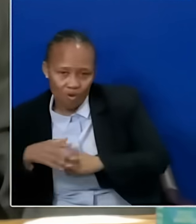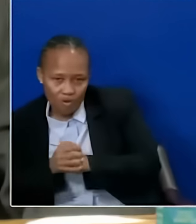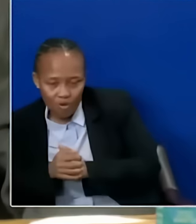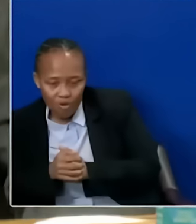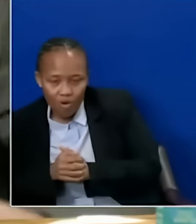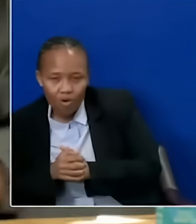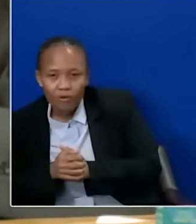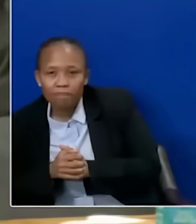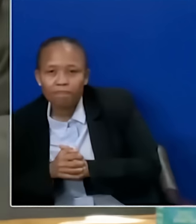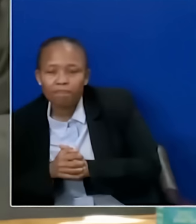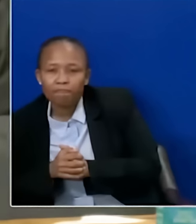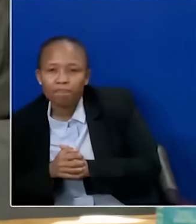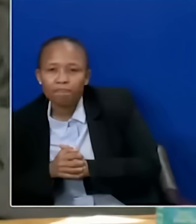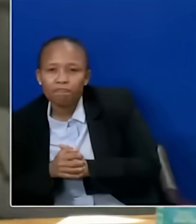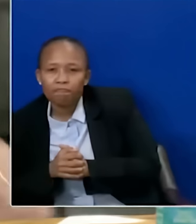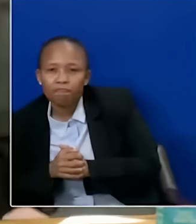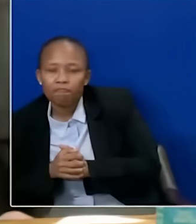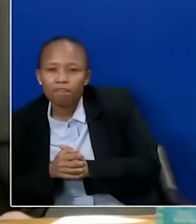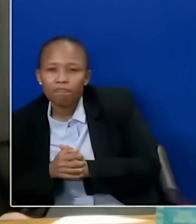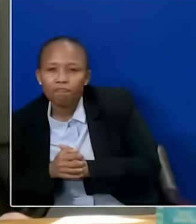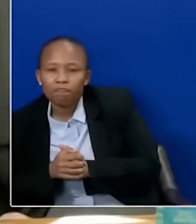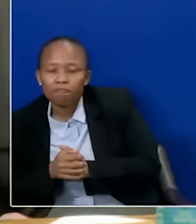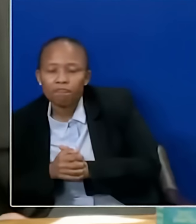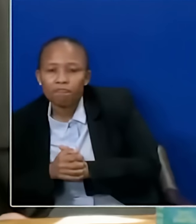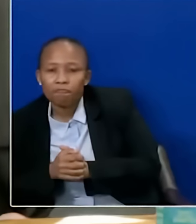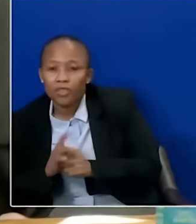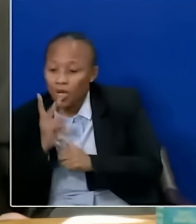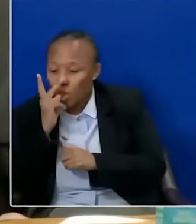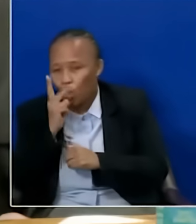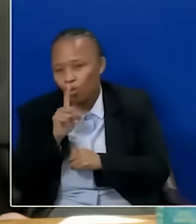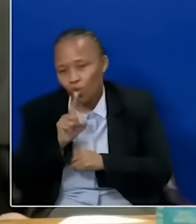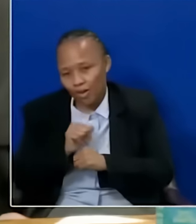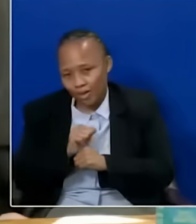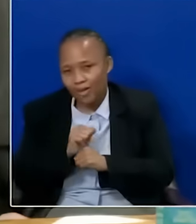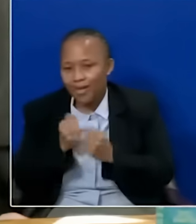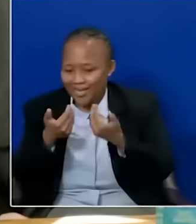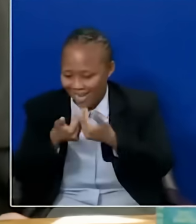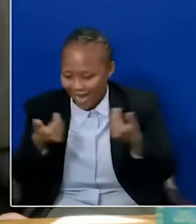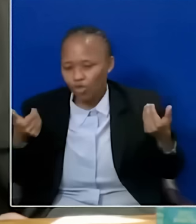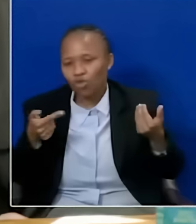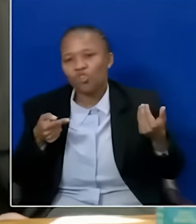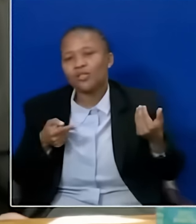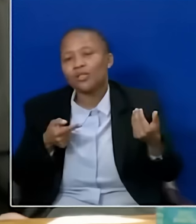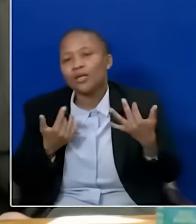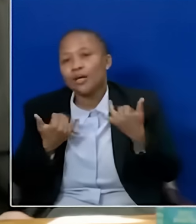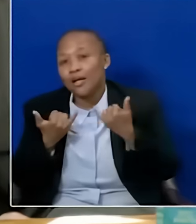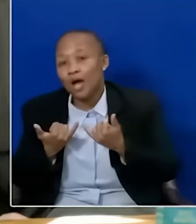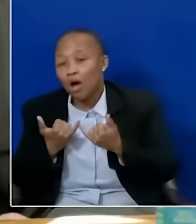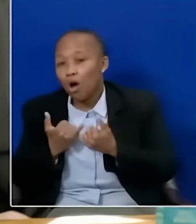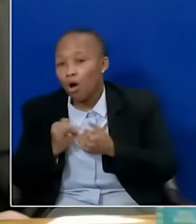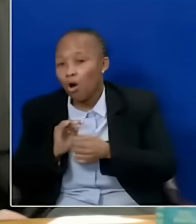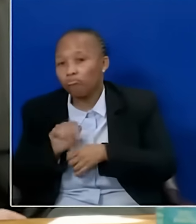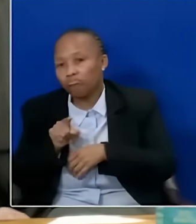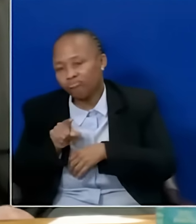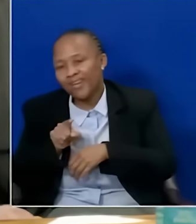that viewed in isolation, this error certainly doesn't, of its own,